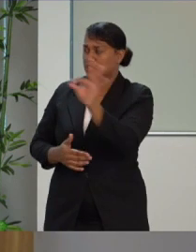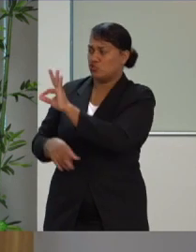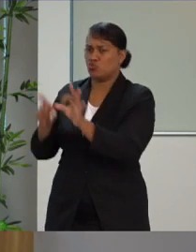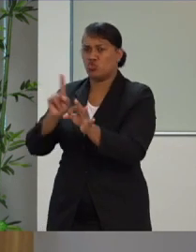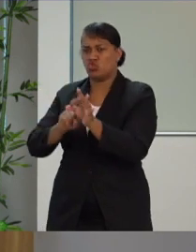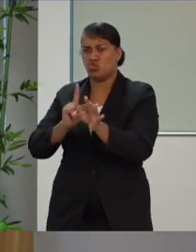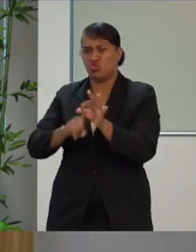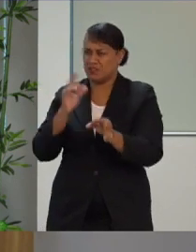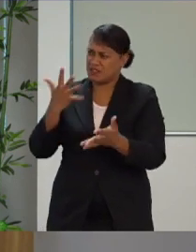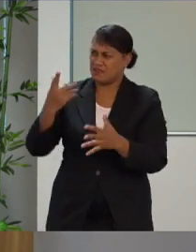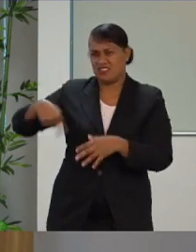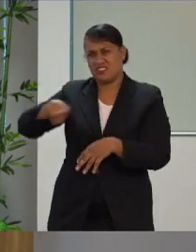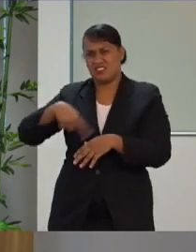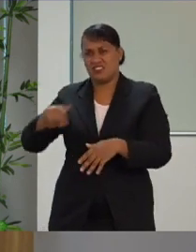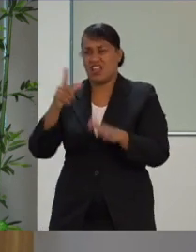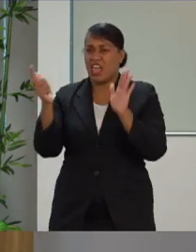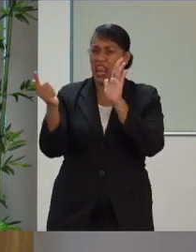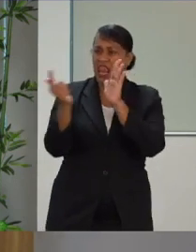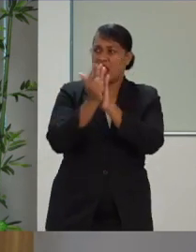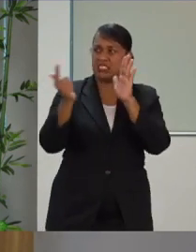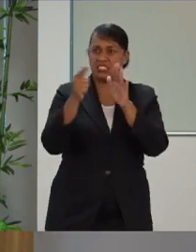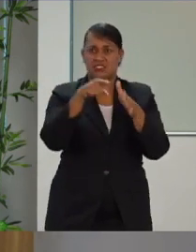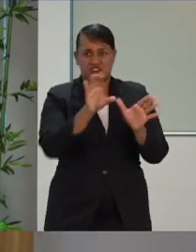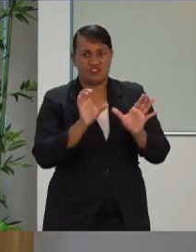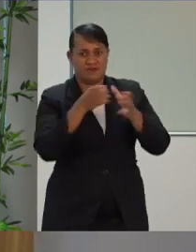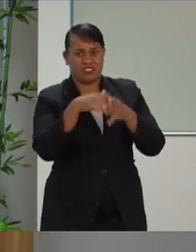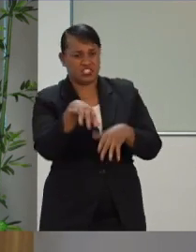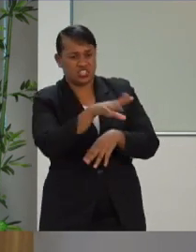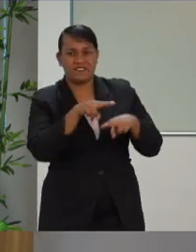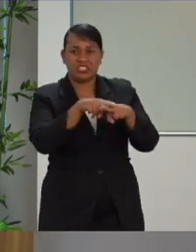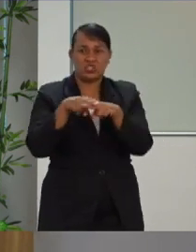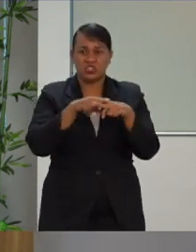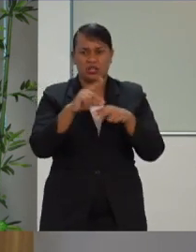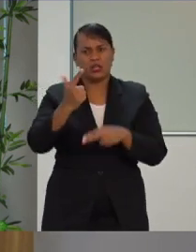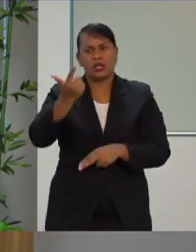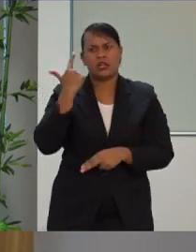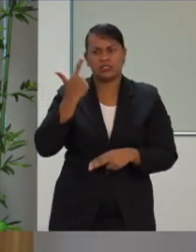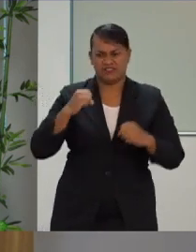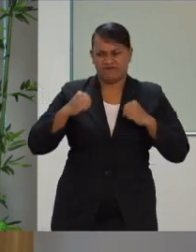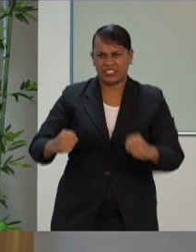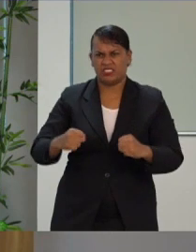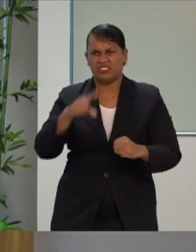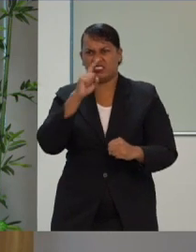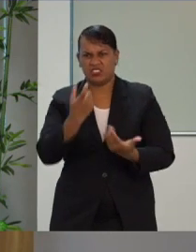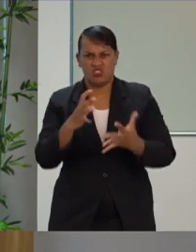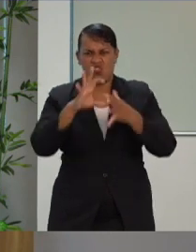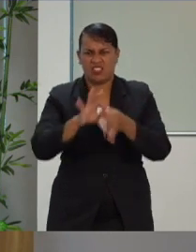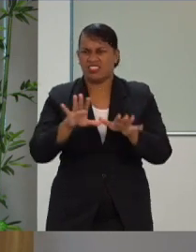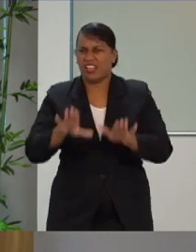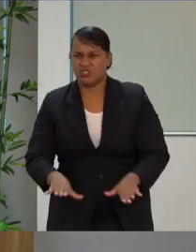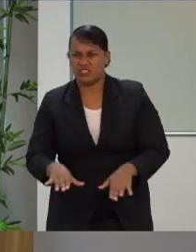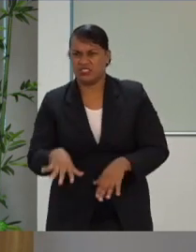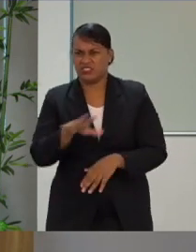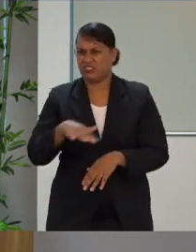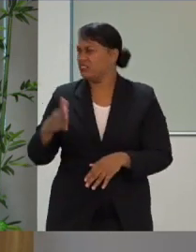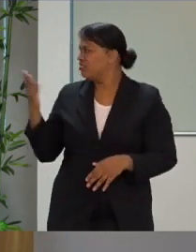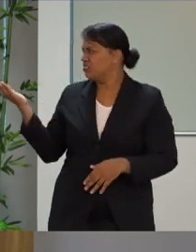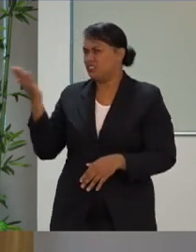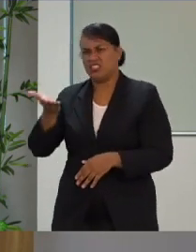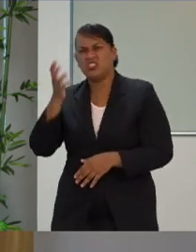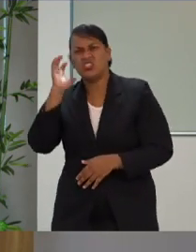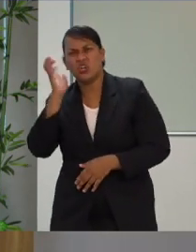let's just say, putting lockdowns. So I didn't get the first part of the question. So